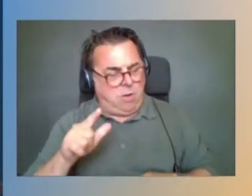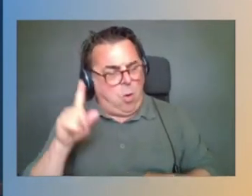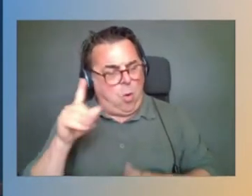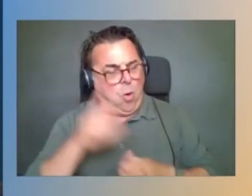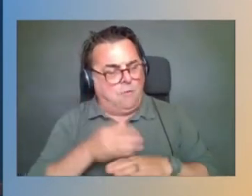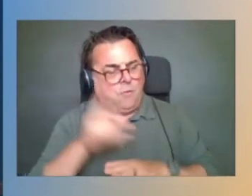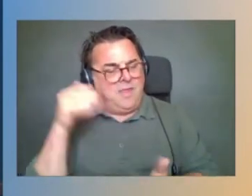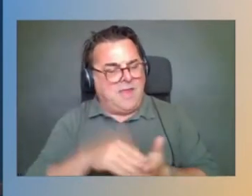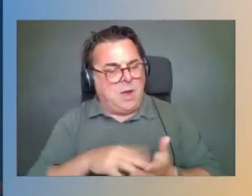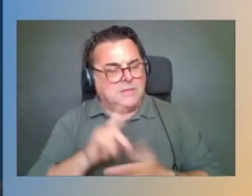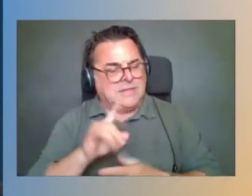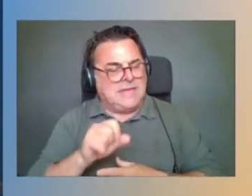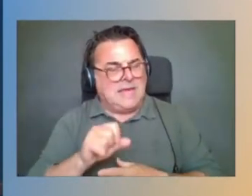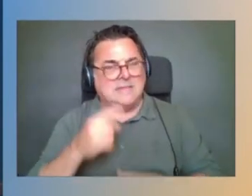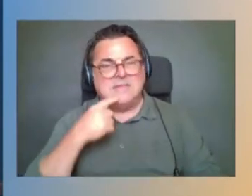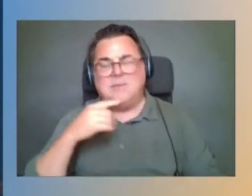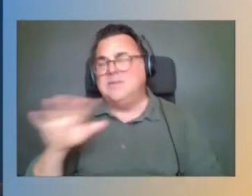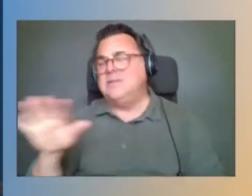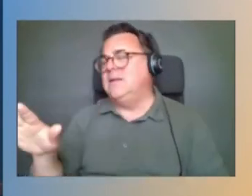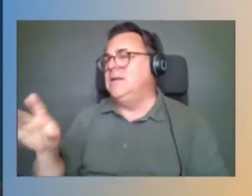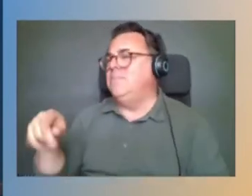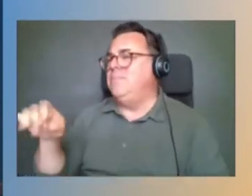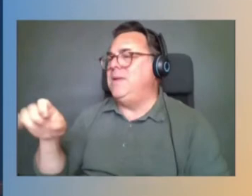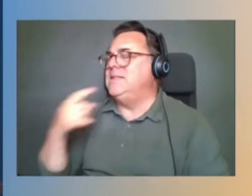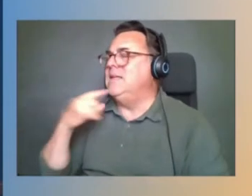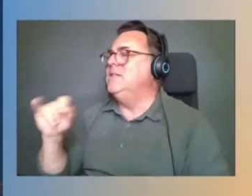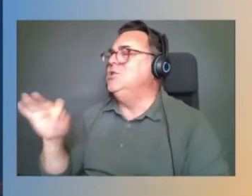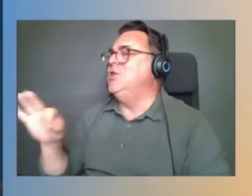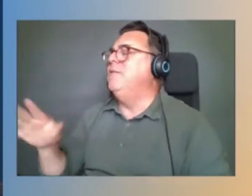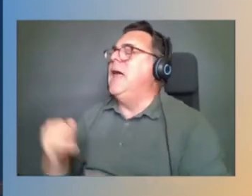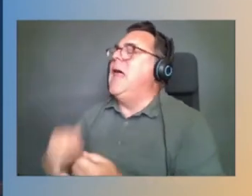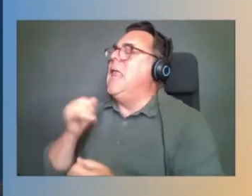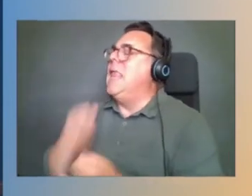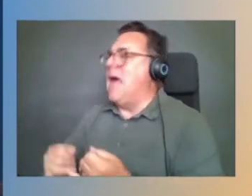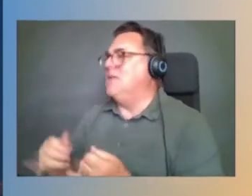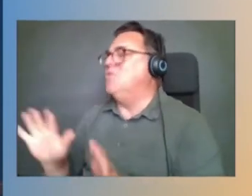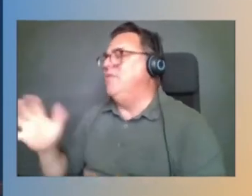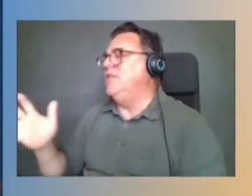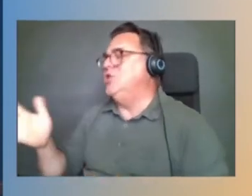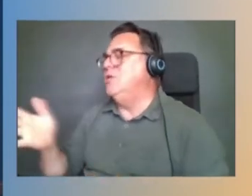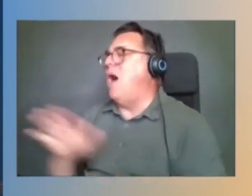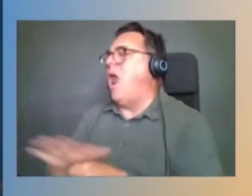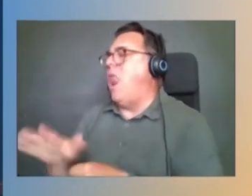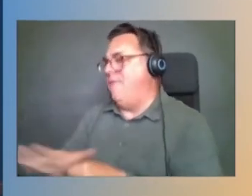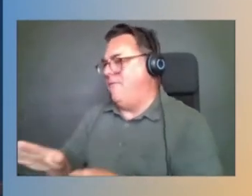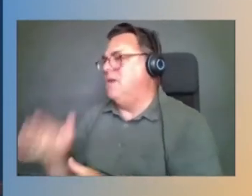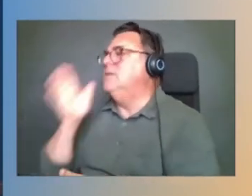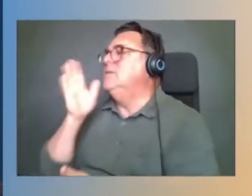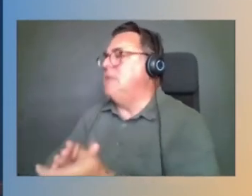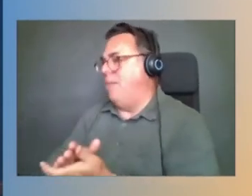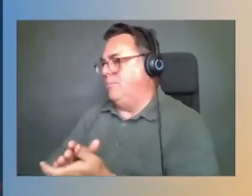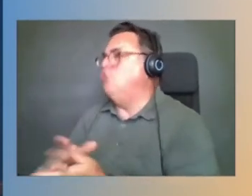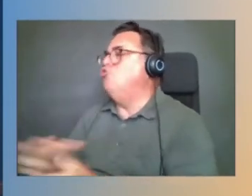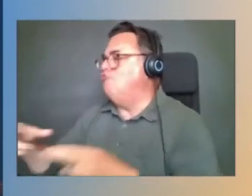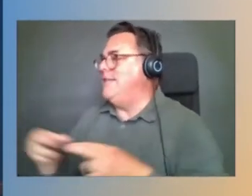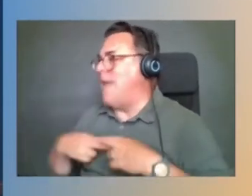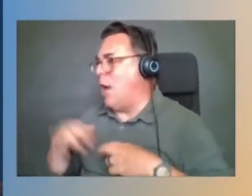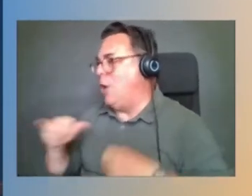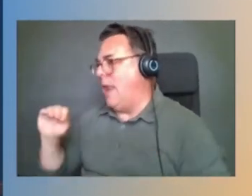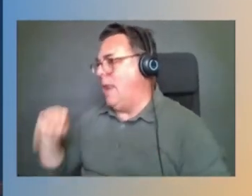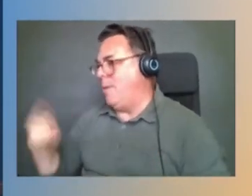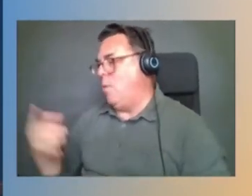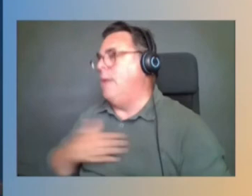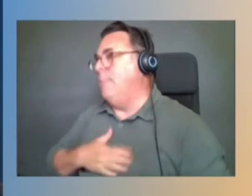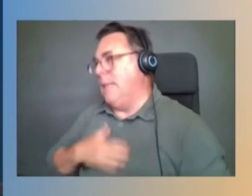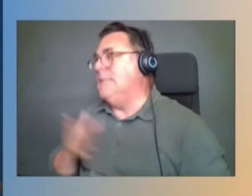DeSantis said, he came to me one day and said, "Jeff, I think you're the last instance in the rack, and it's time to retire this instance, and please let